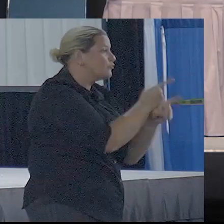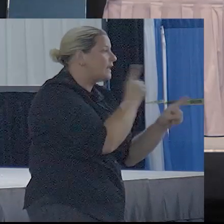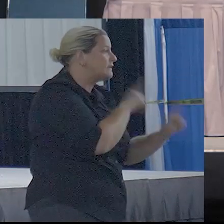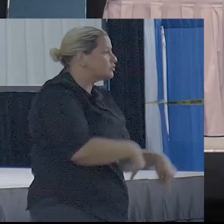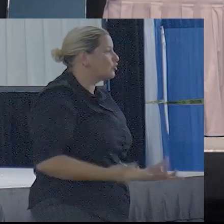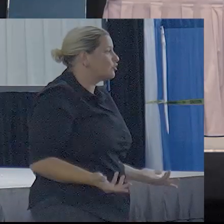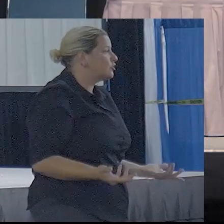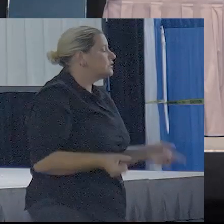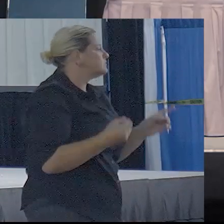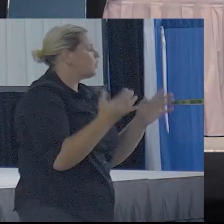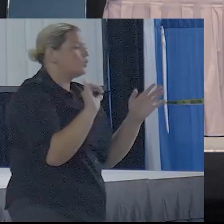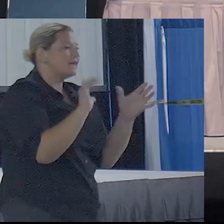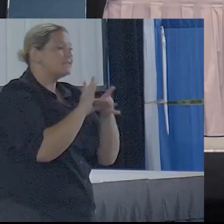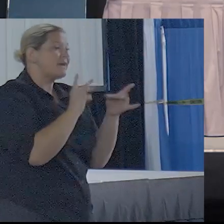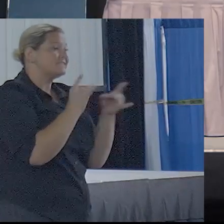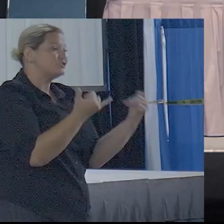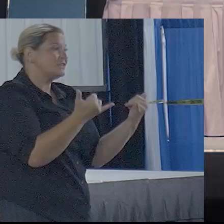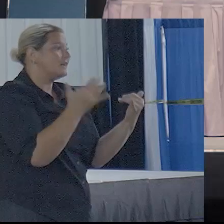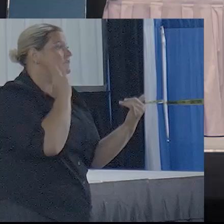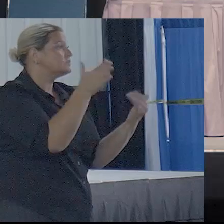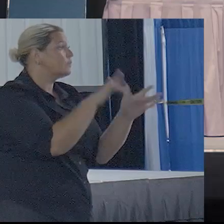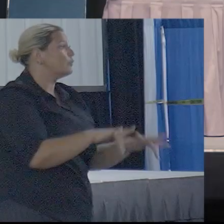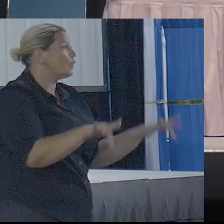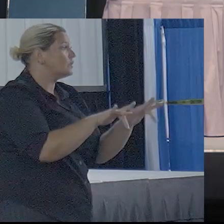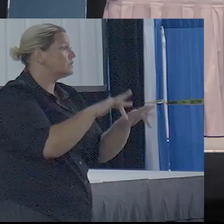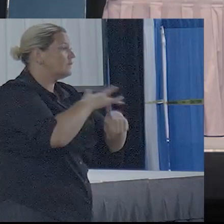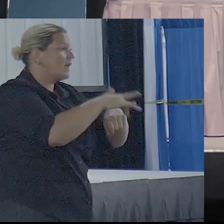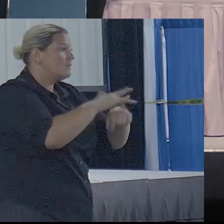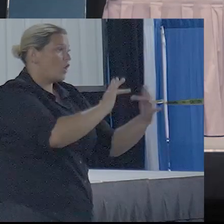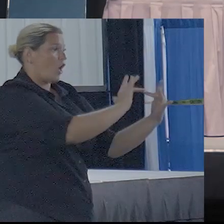his message. This will be recorded and be available online as a